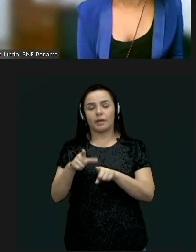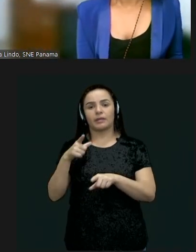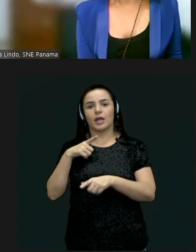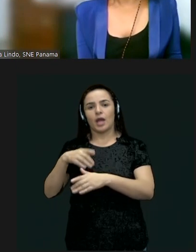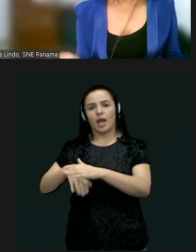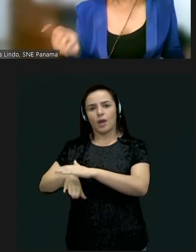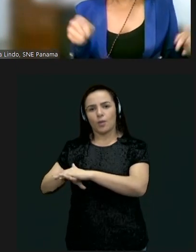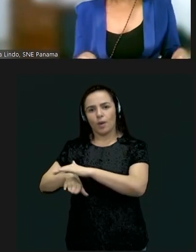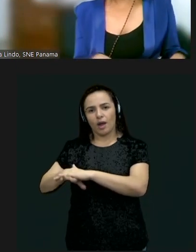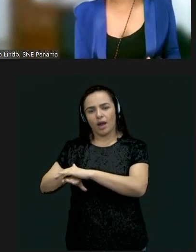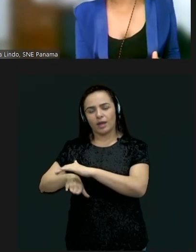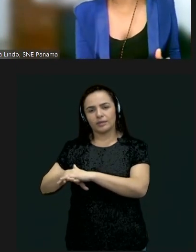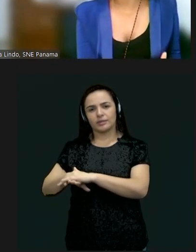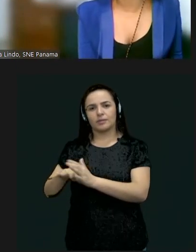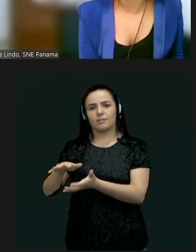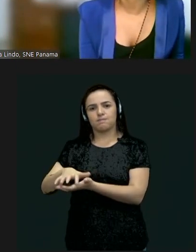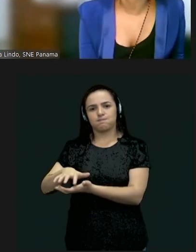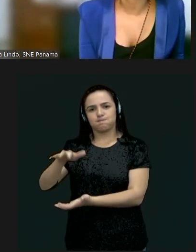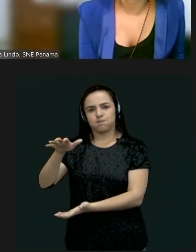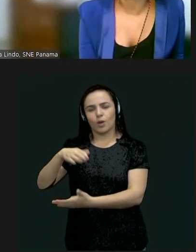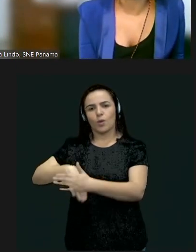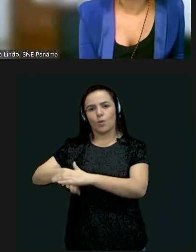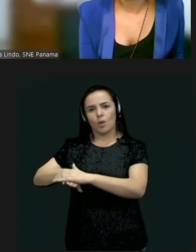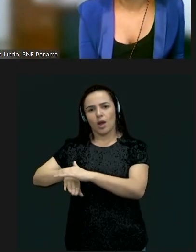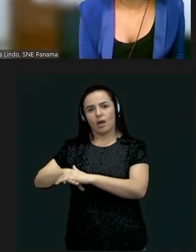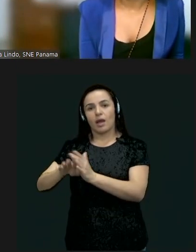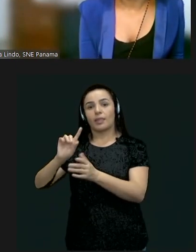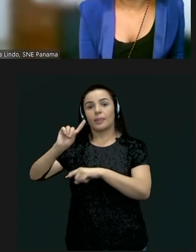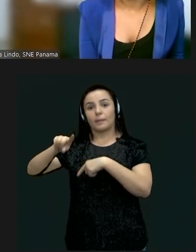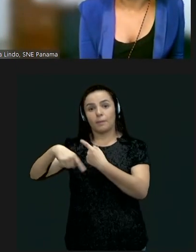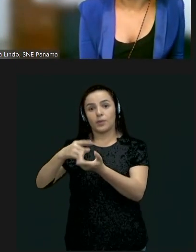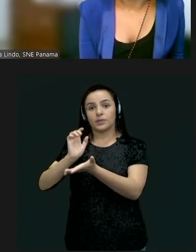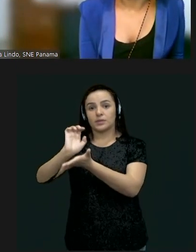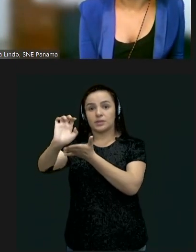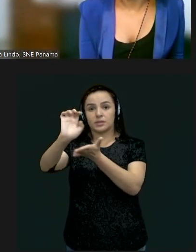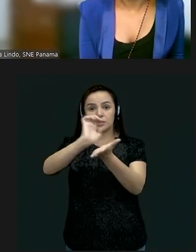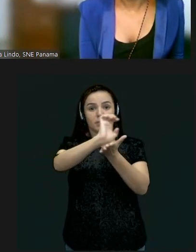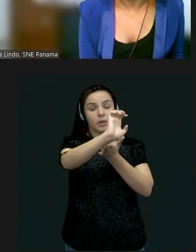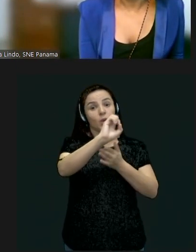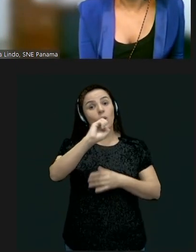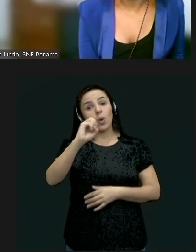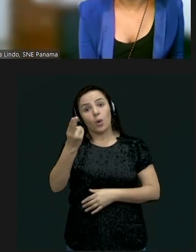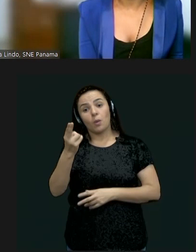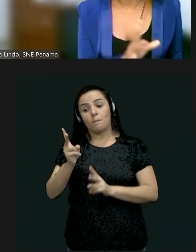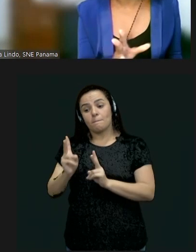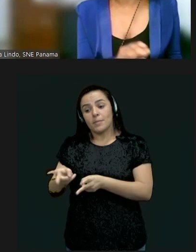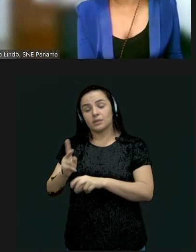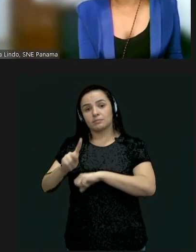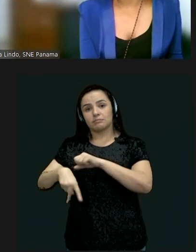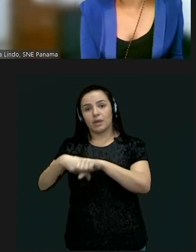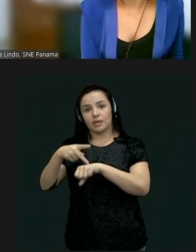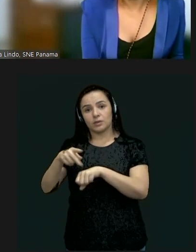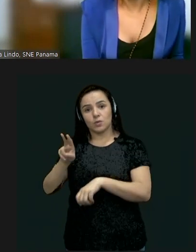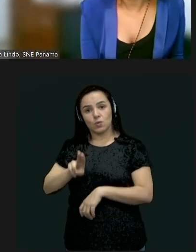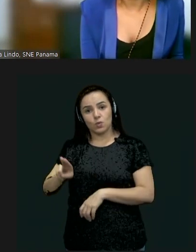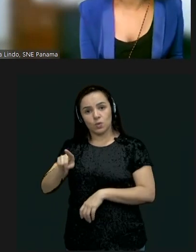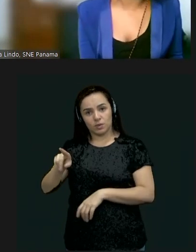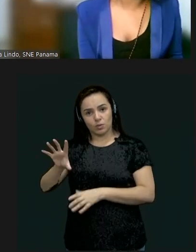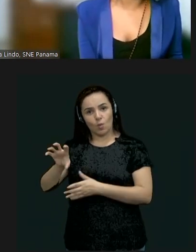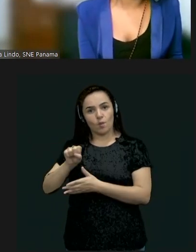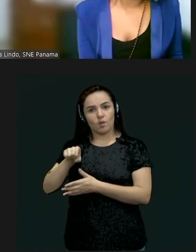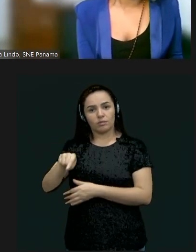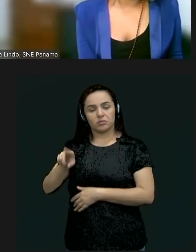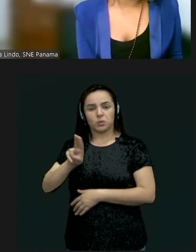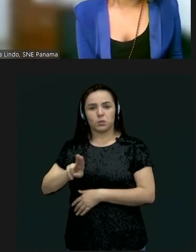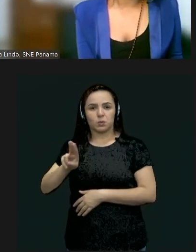after re-export somewhere else or reuse within the Panama Canal. And one of the things